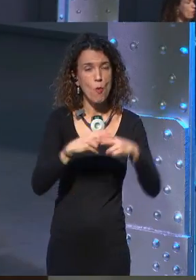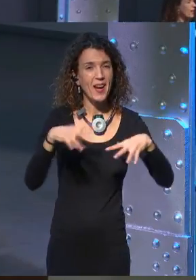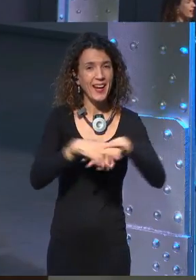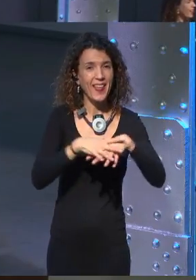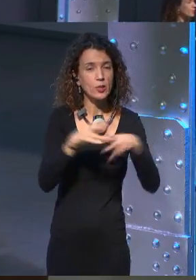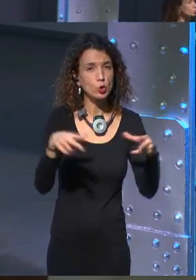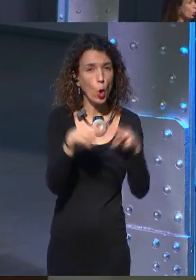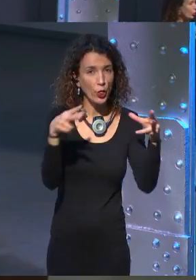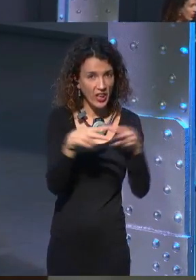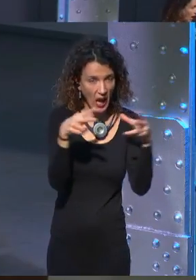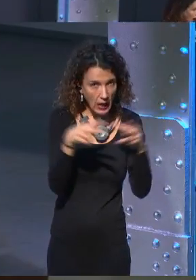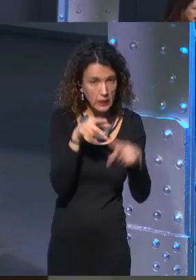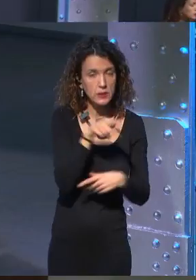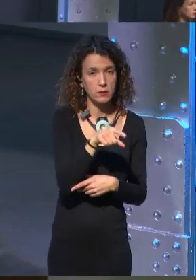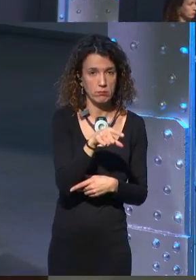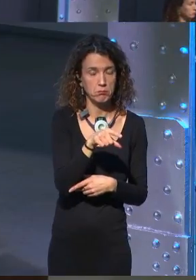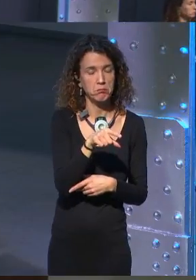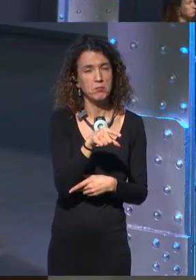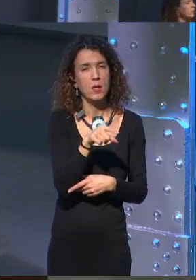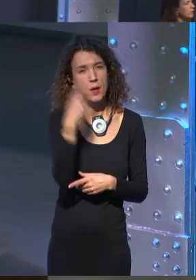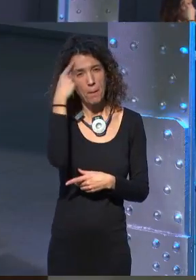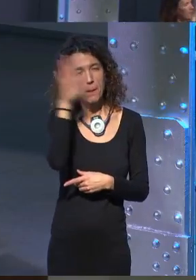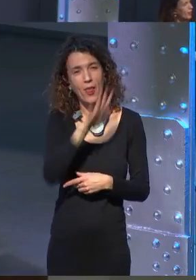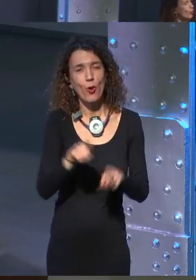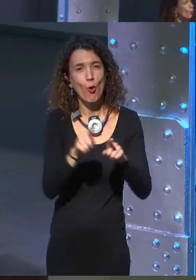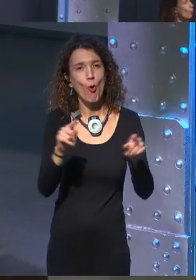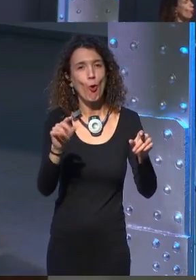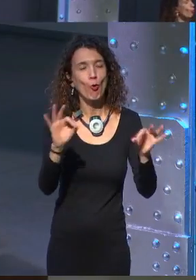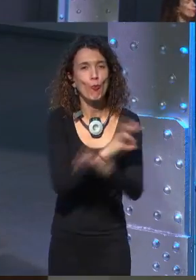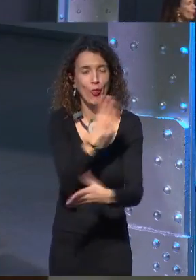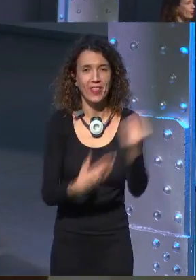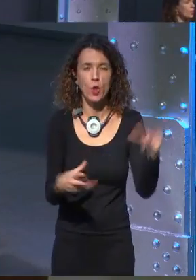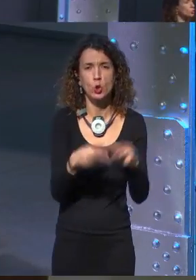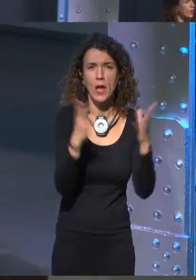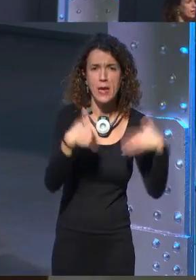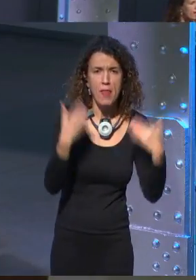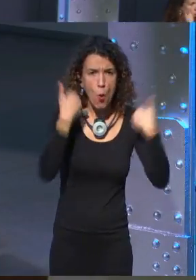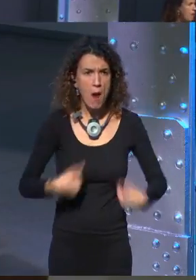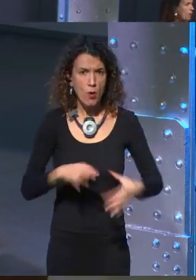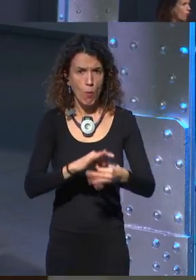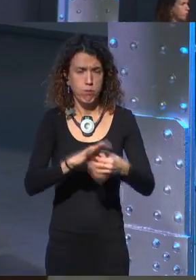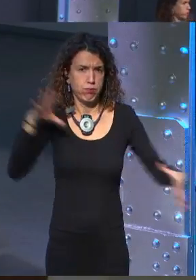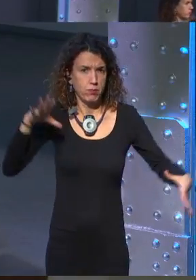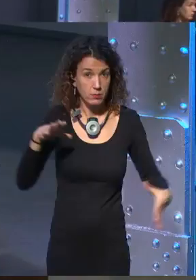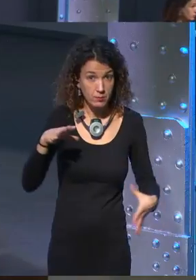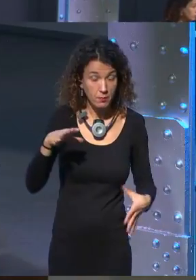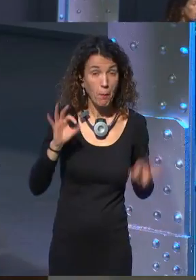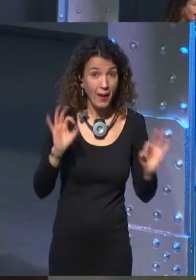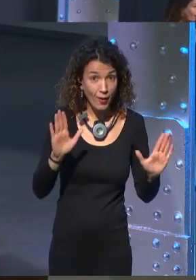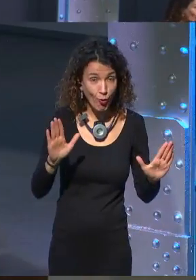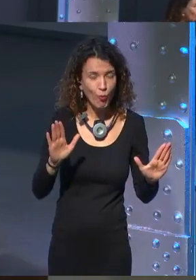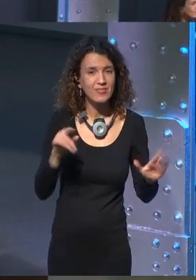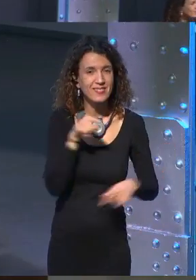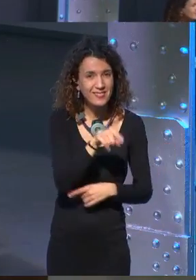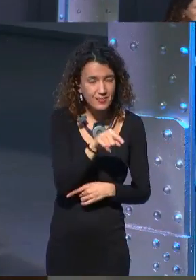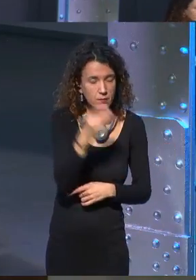very social. It wasn't very human at all. So in our book, we use this last phrase no less than 13 times. More social,